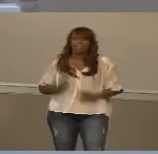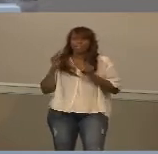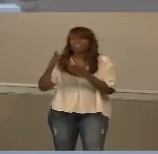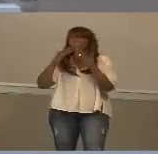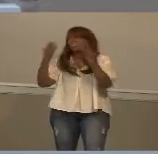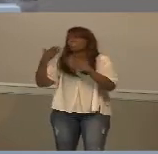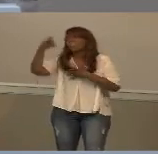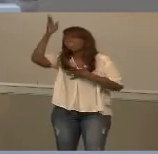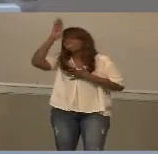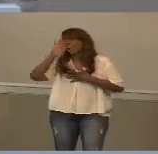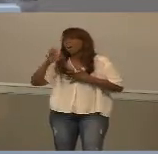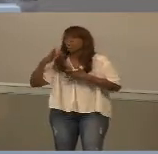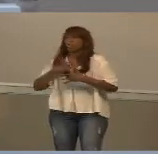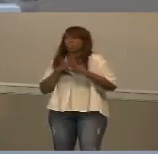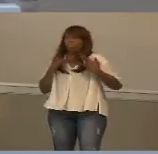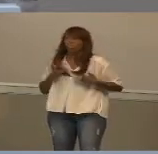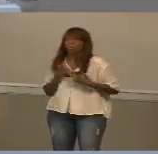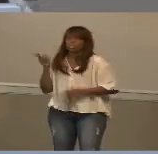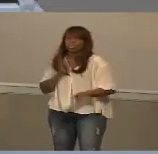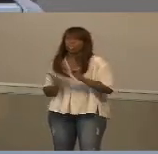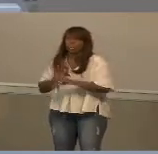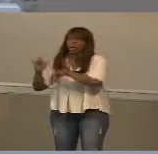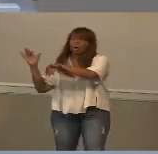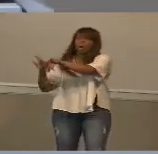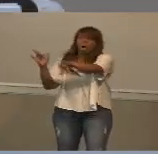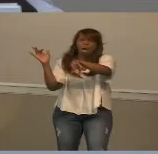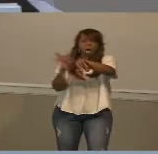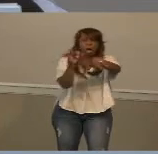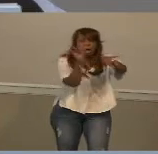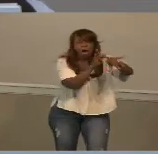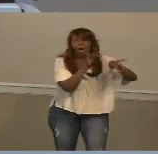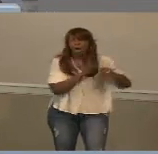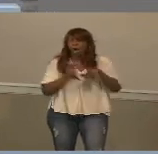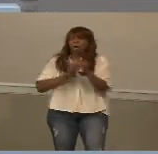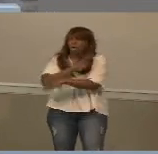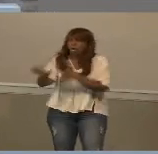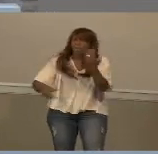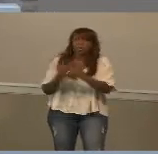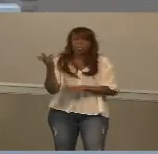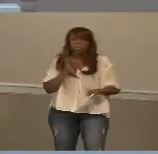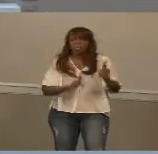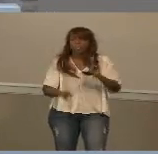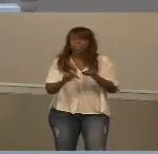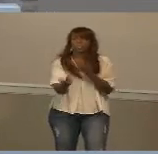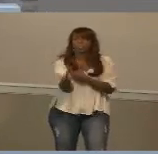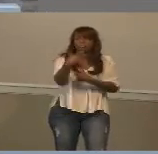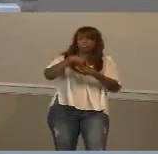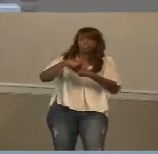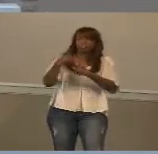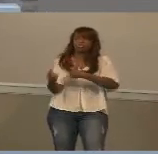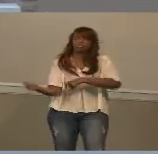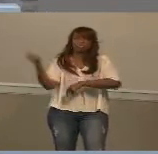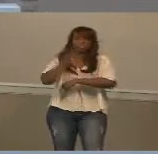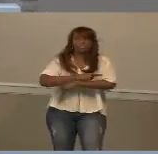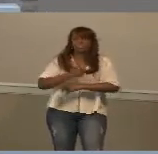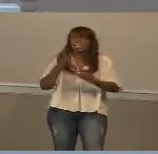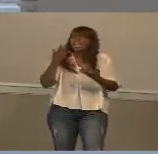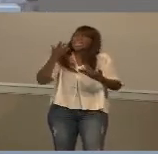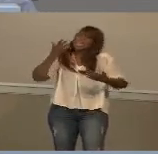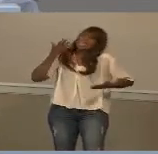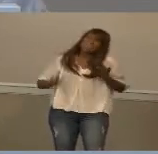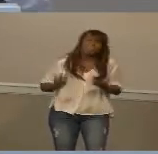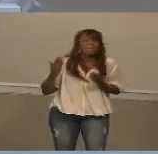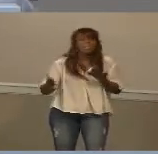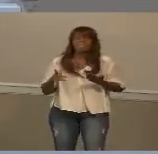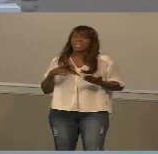word rest upon the hearts and minds and the ears of the people that will hear your word today. And, God, maybe, just maybe